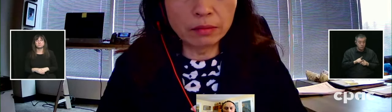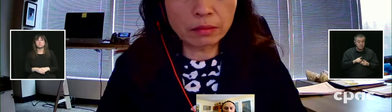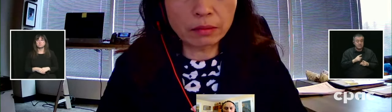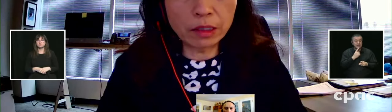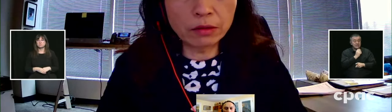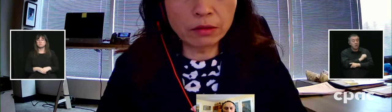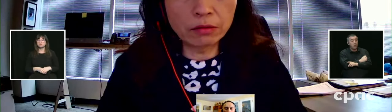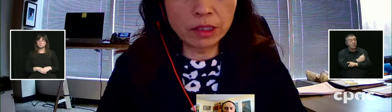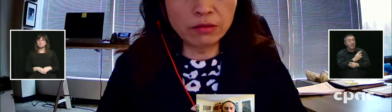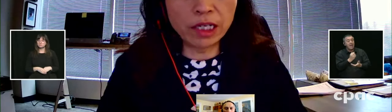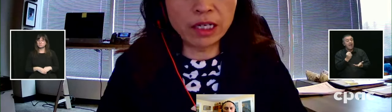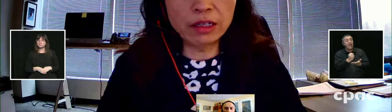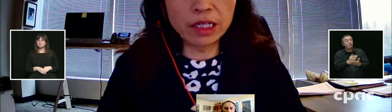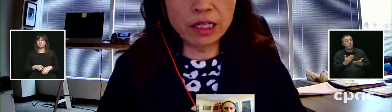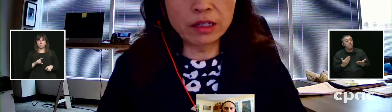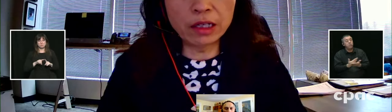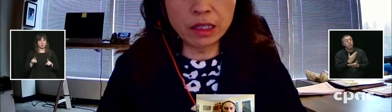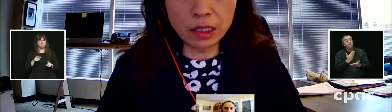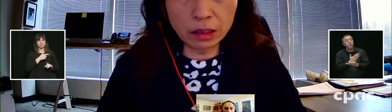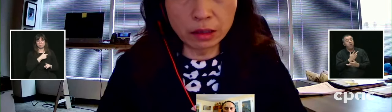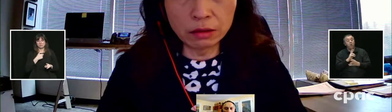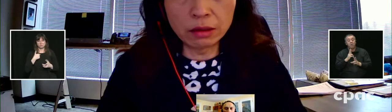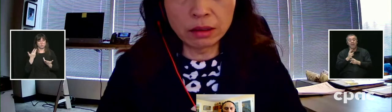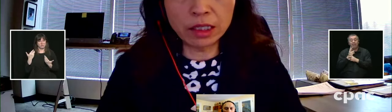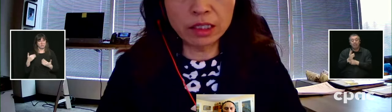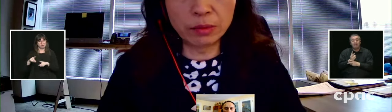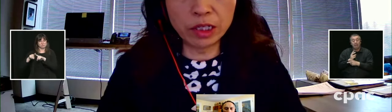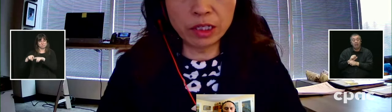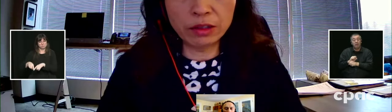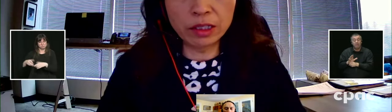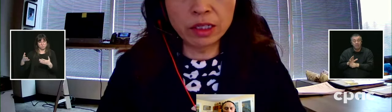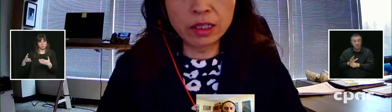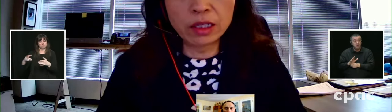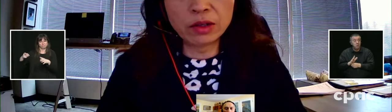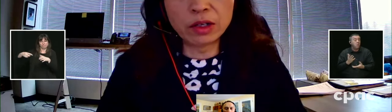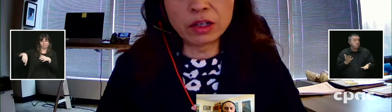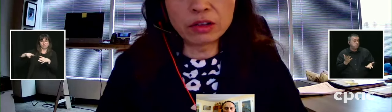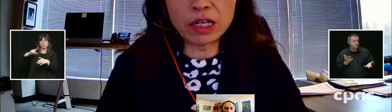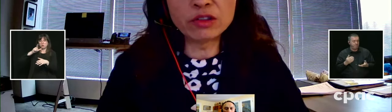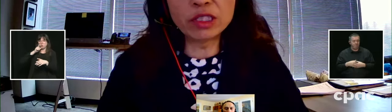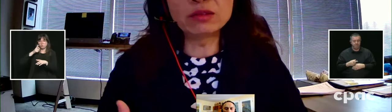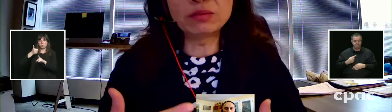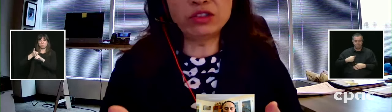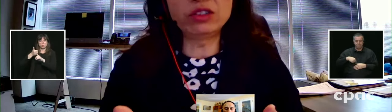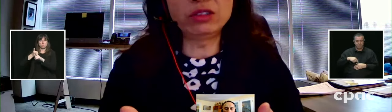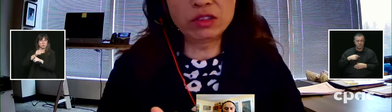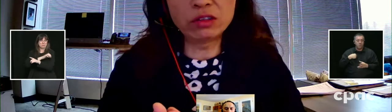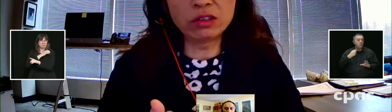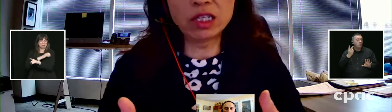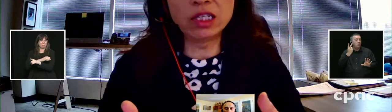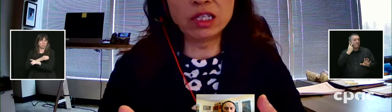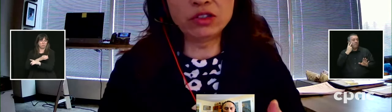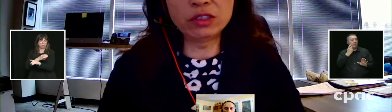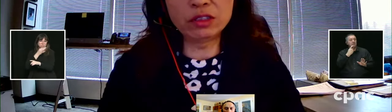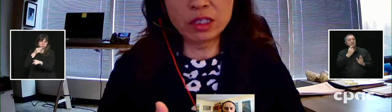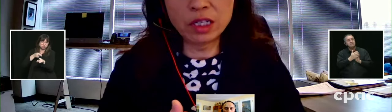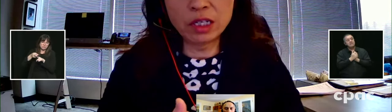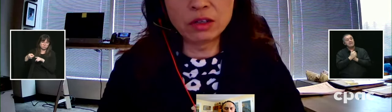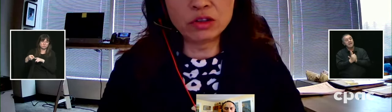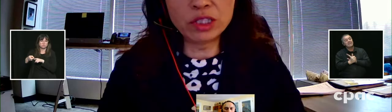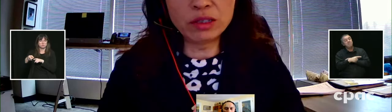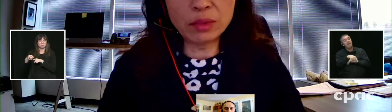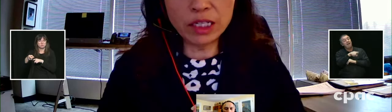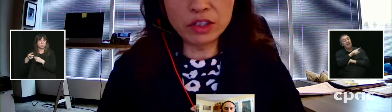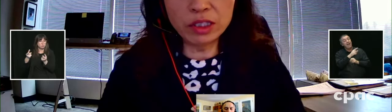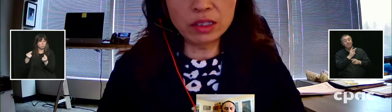we are really relying on our clinical experts who are on the ground treating patients. So the clinicians who